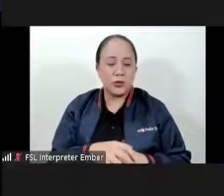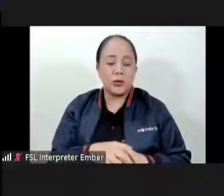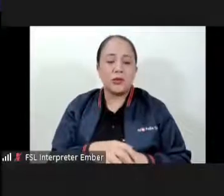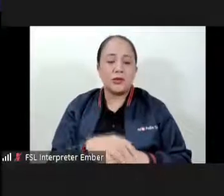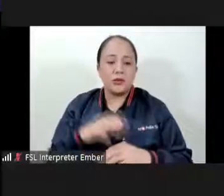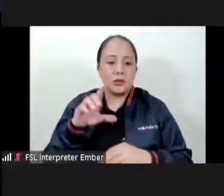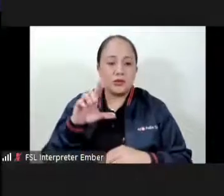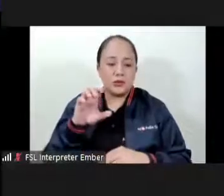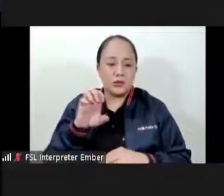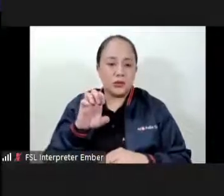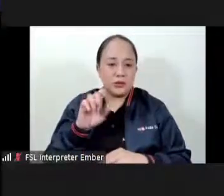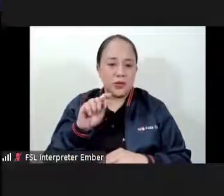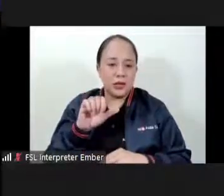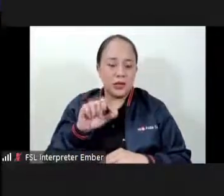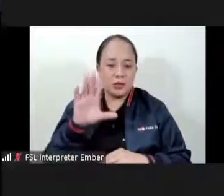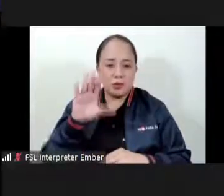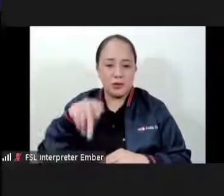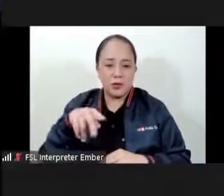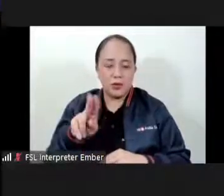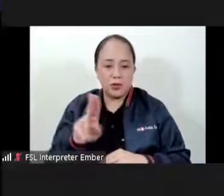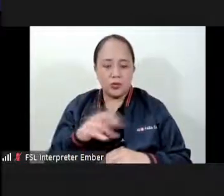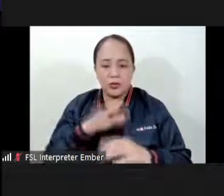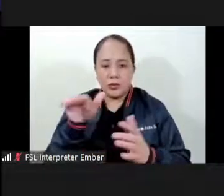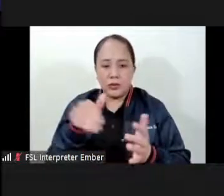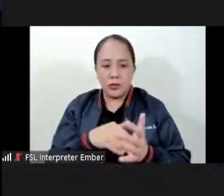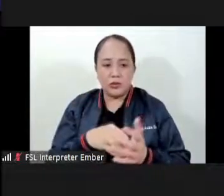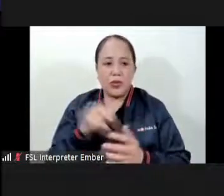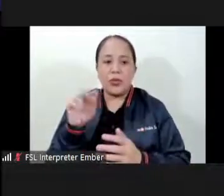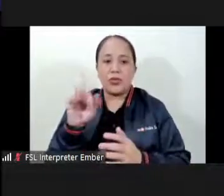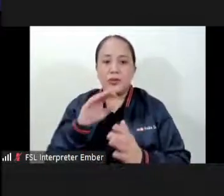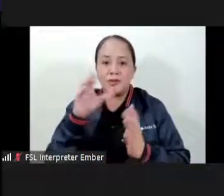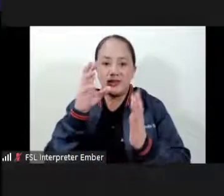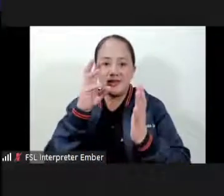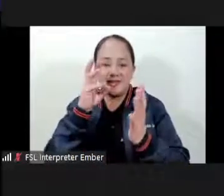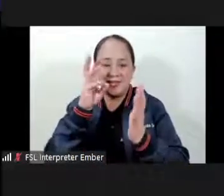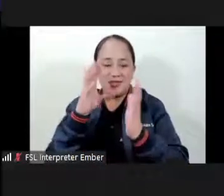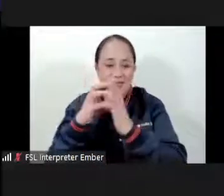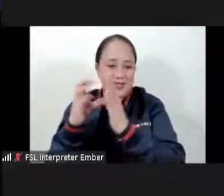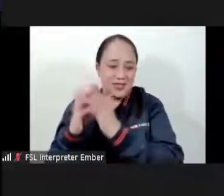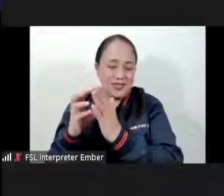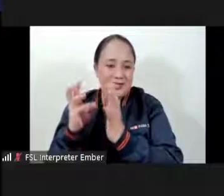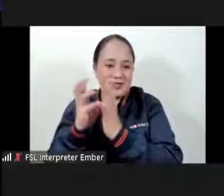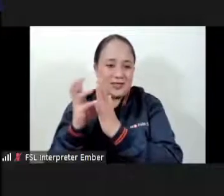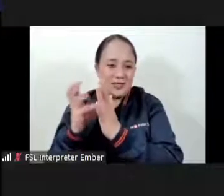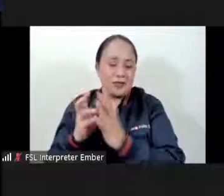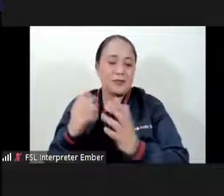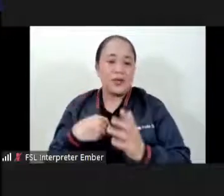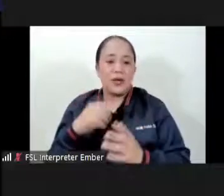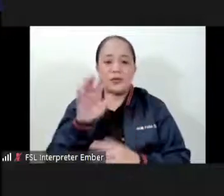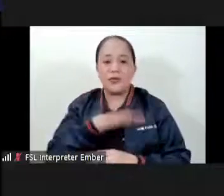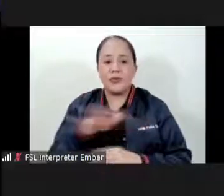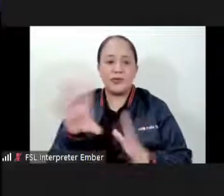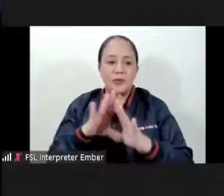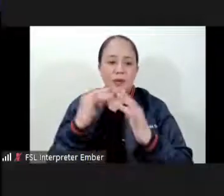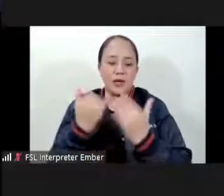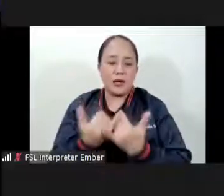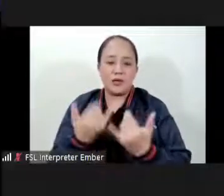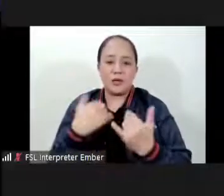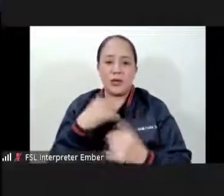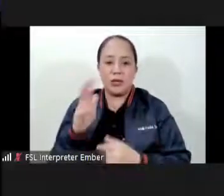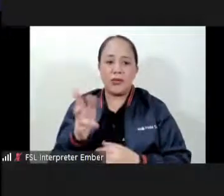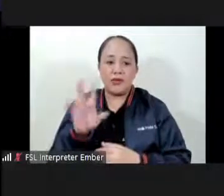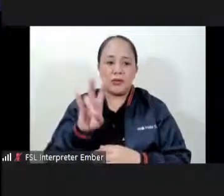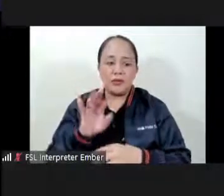can be found in 13 cities, and we target to reach out 55 barangays. As of now, there are